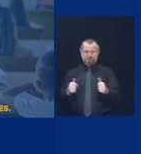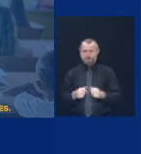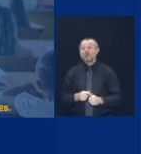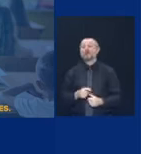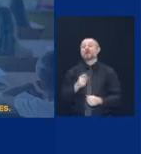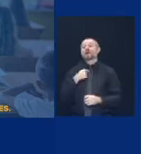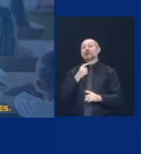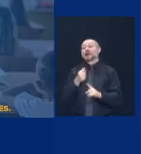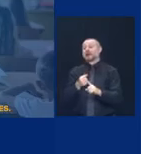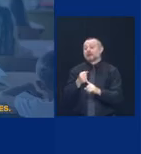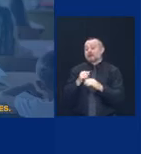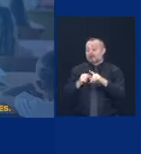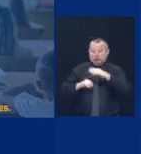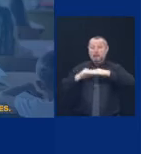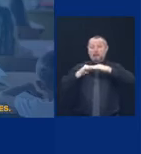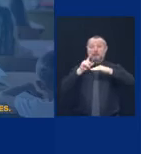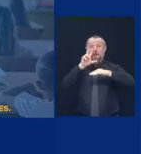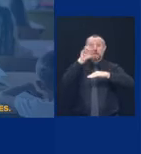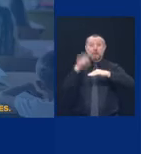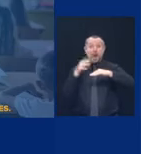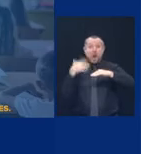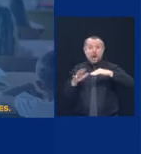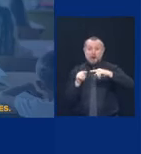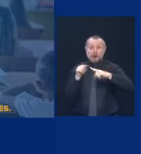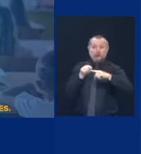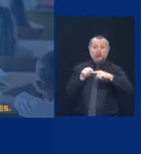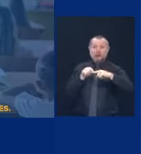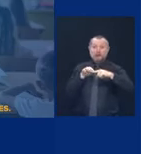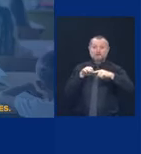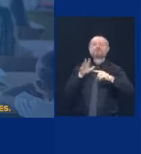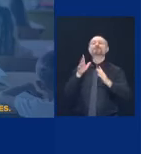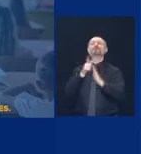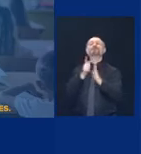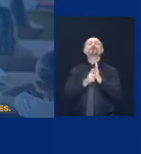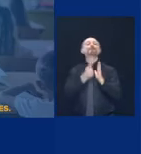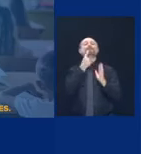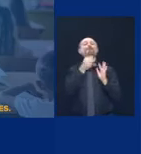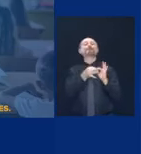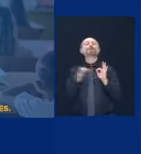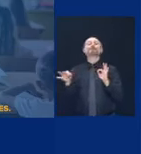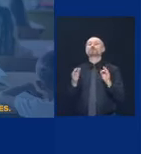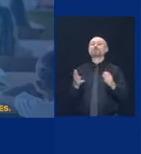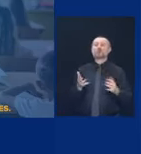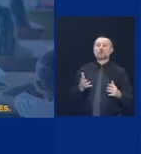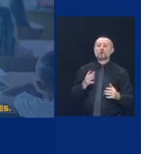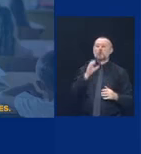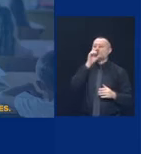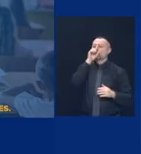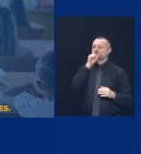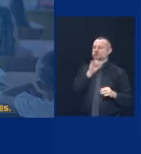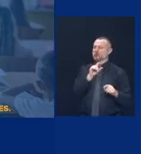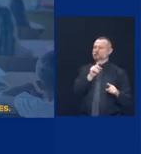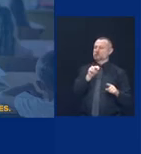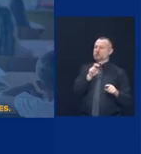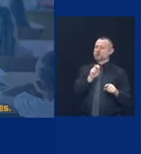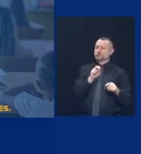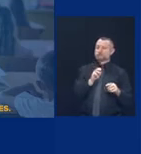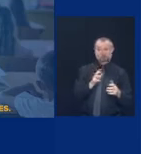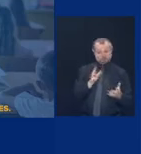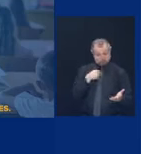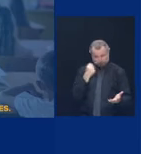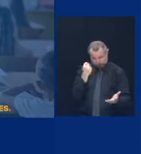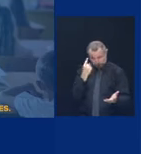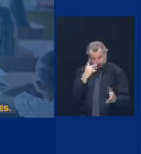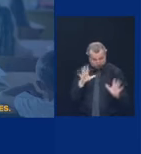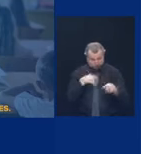3%, state law governs because you're going to an orange zone. Okay? Is that clear?